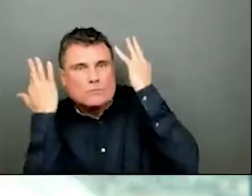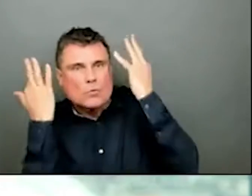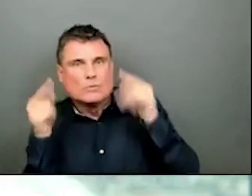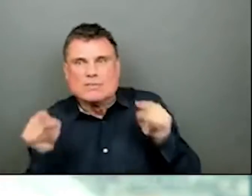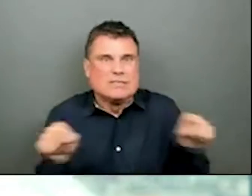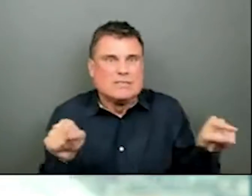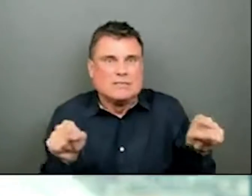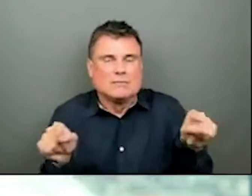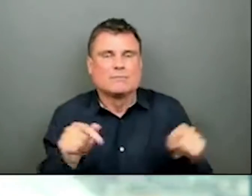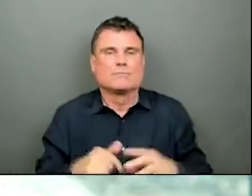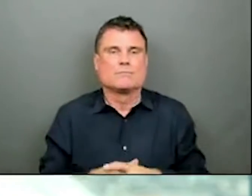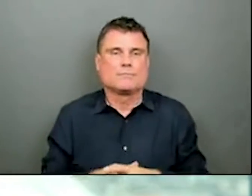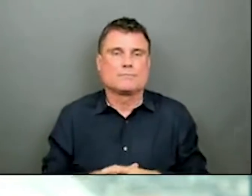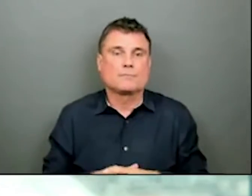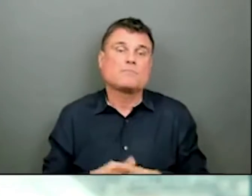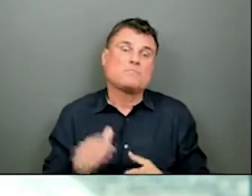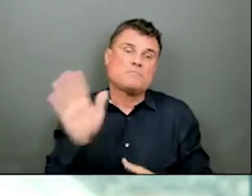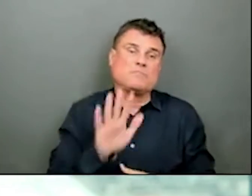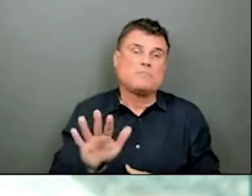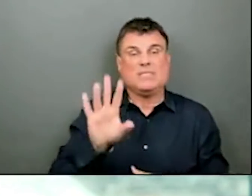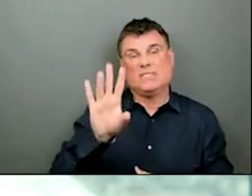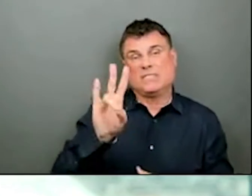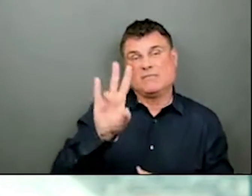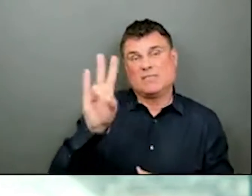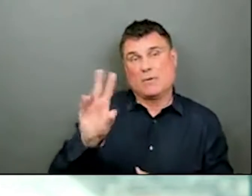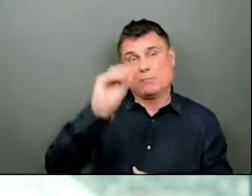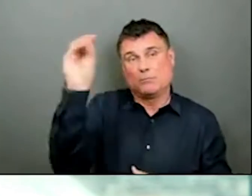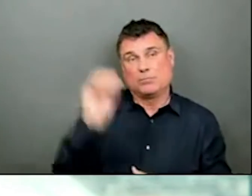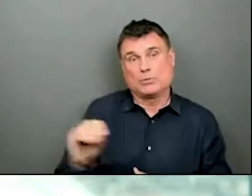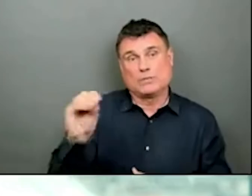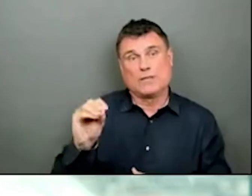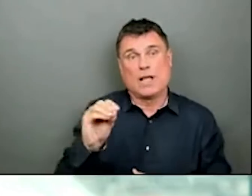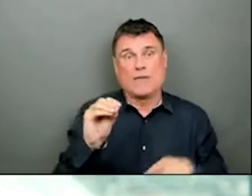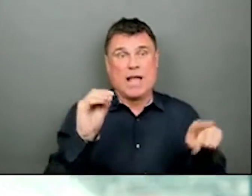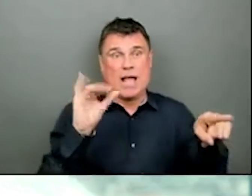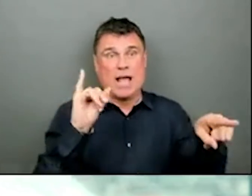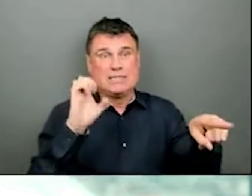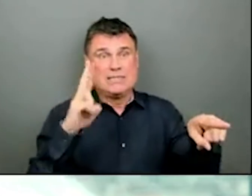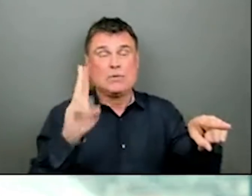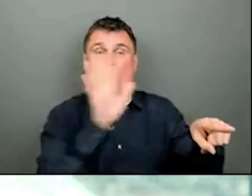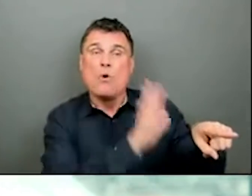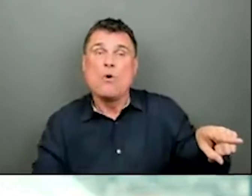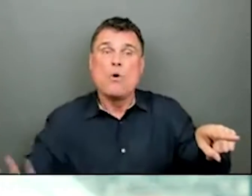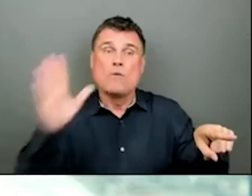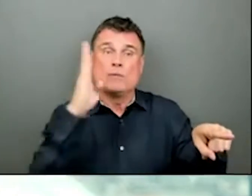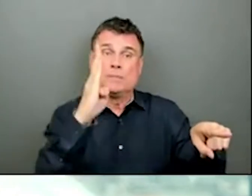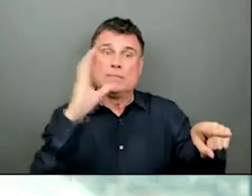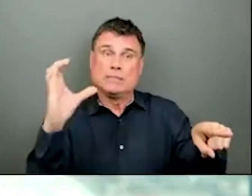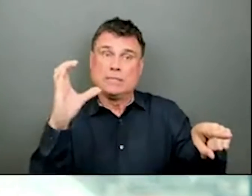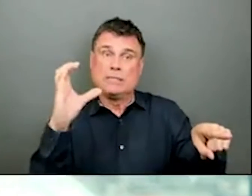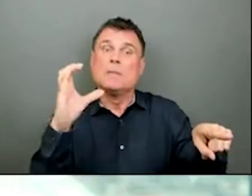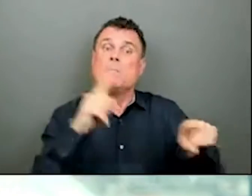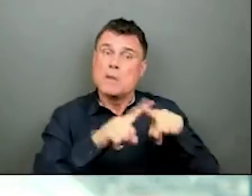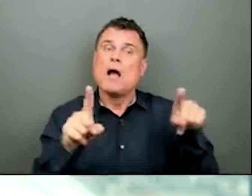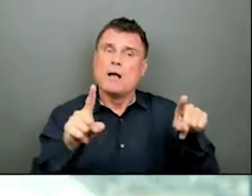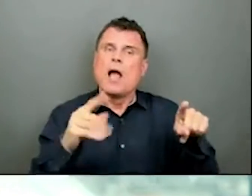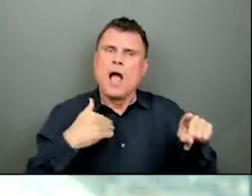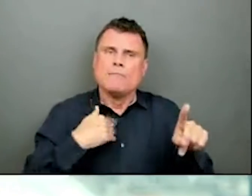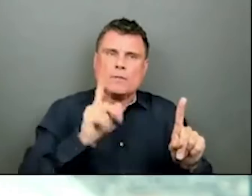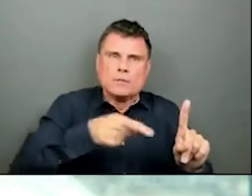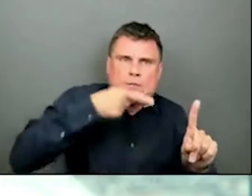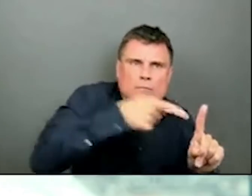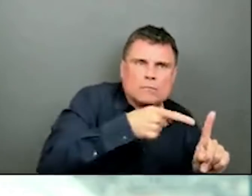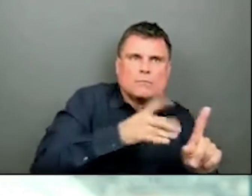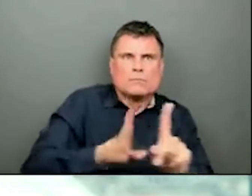be 77% in critical care province-wide doesn't mean we don't have individual challenges, and there is a whole system in place to